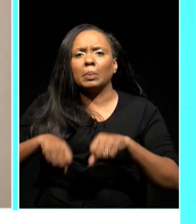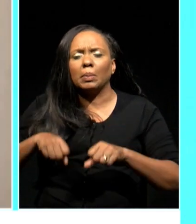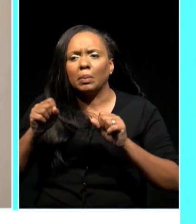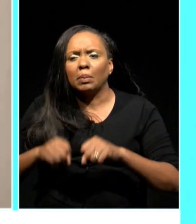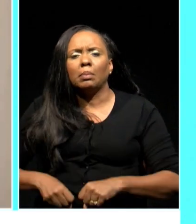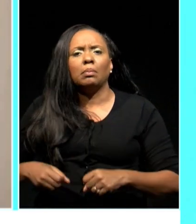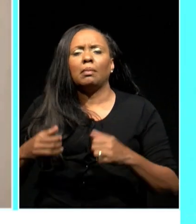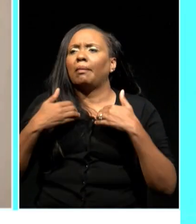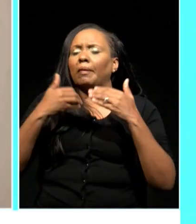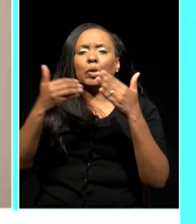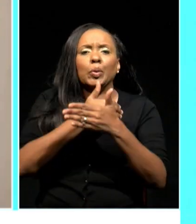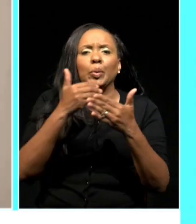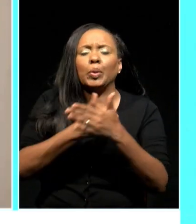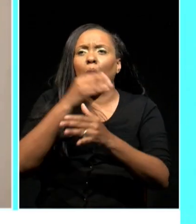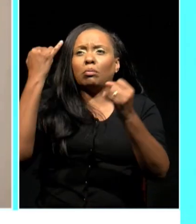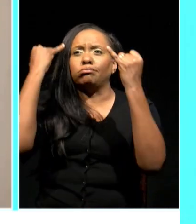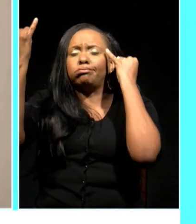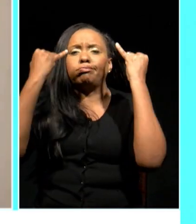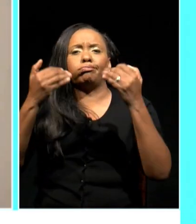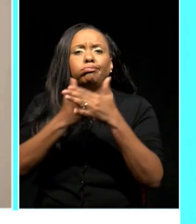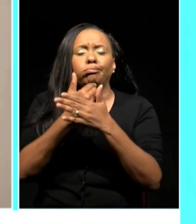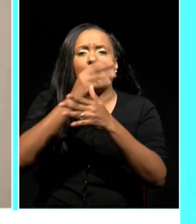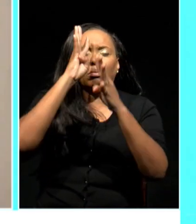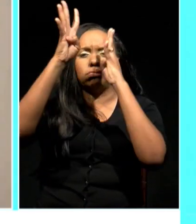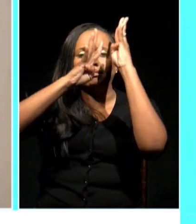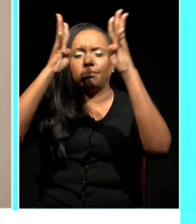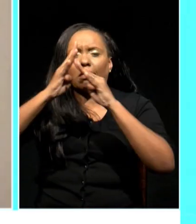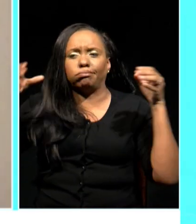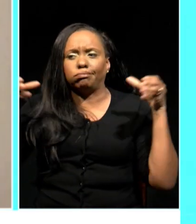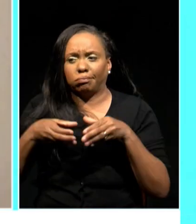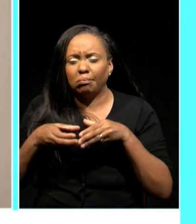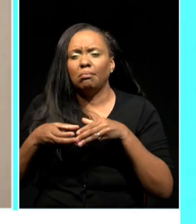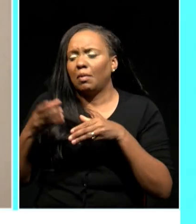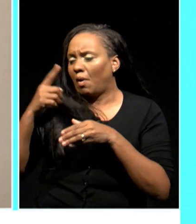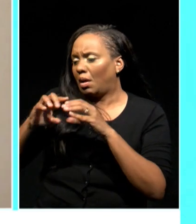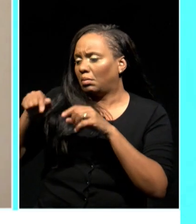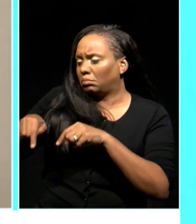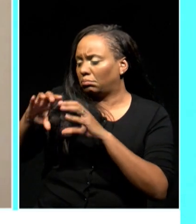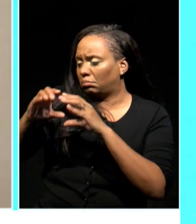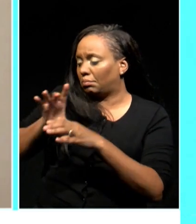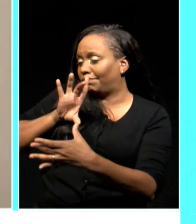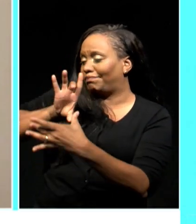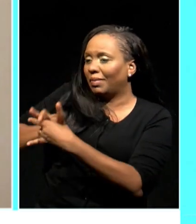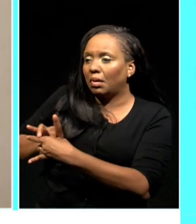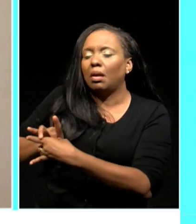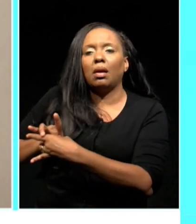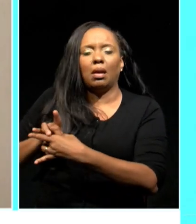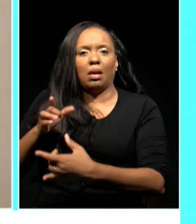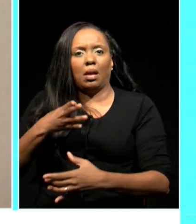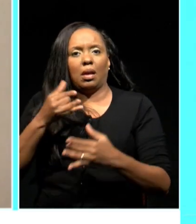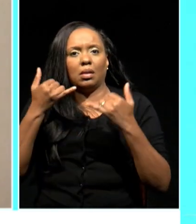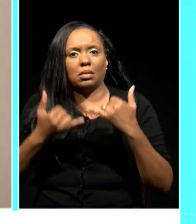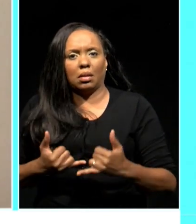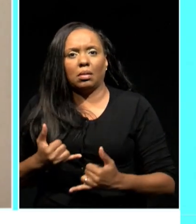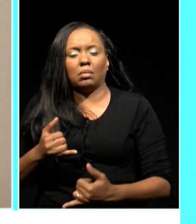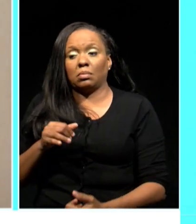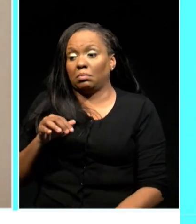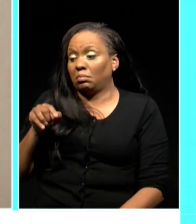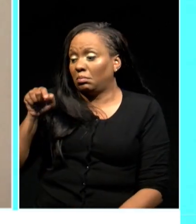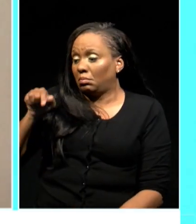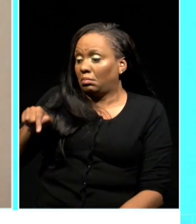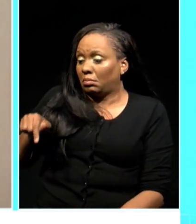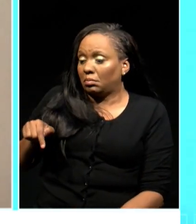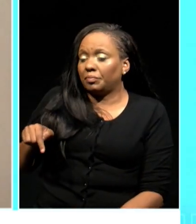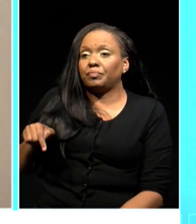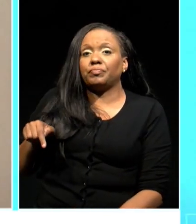new aspects to the party. Dr. Bell spoke towards the fact that, in essence, the Democrat Labour Party looks in itself, and that becomes